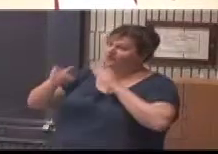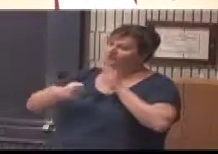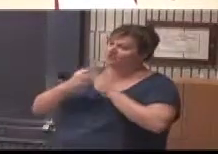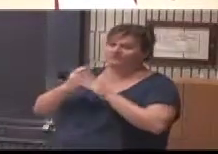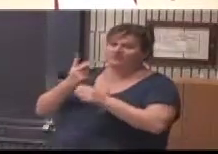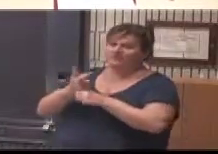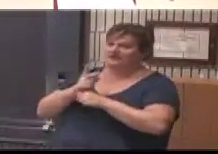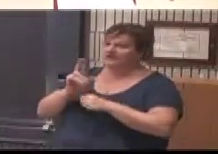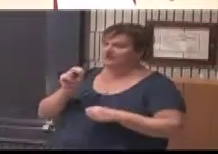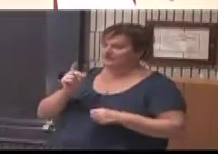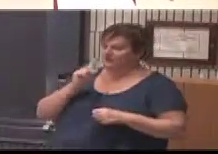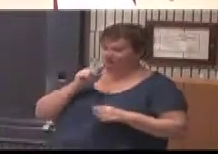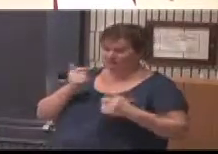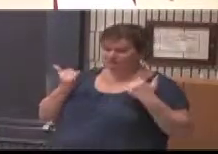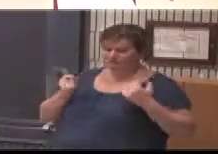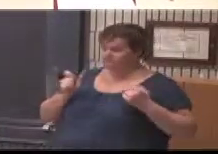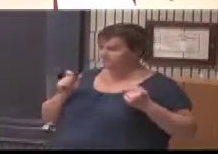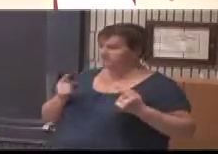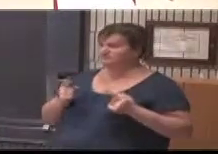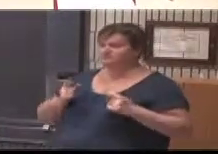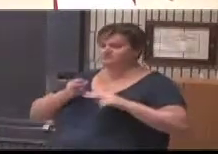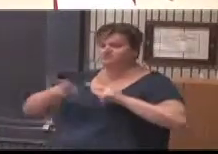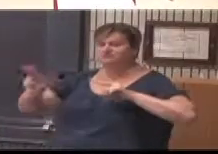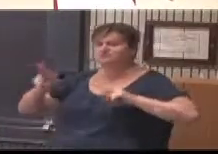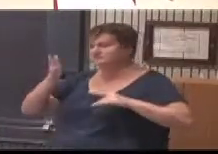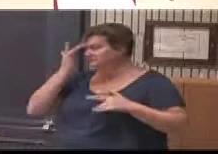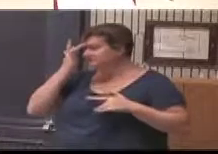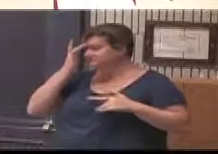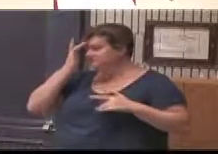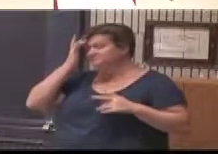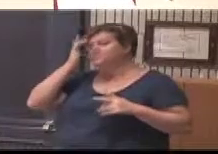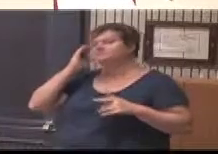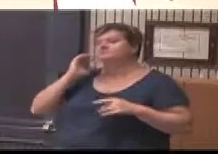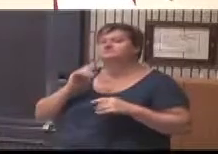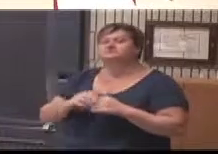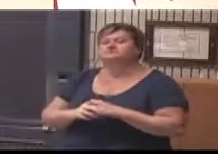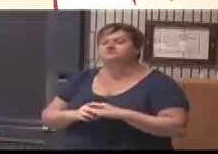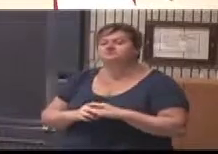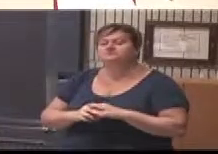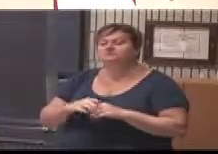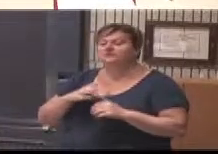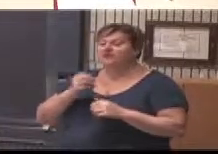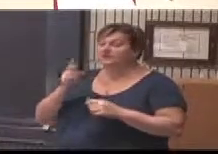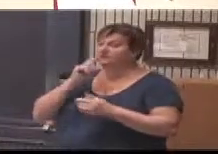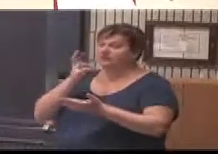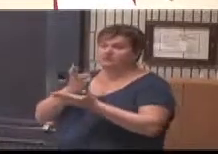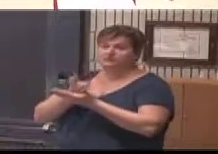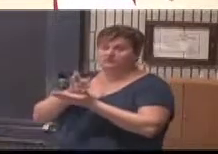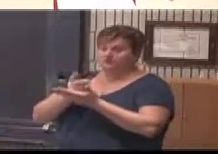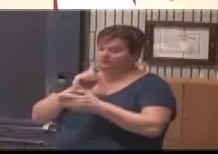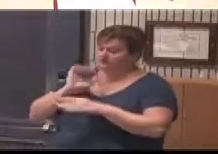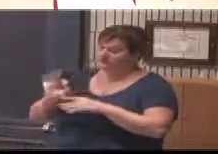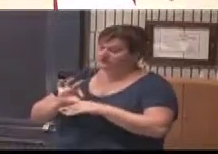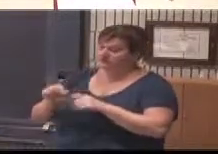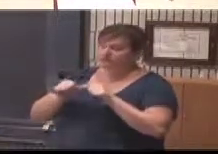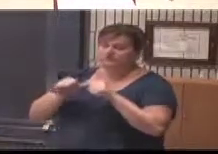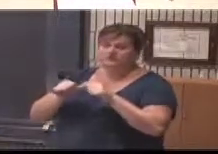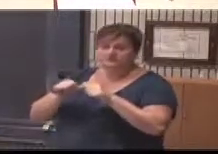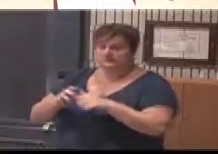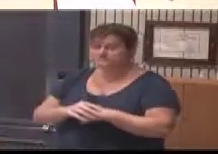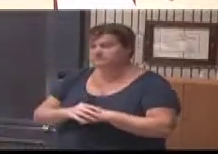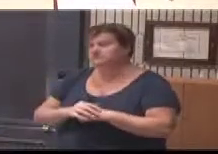was episodic. It was for acute episodes and for rehab, you know, for functional maintenance.